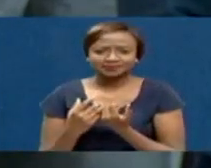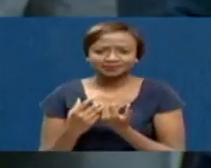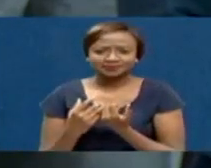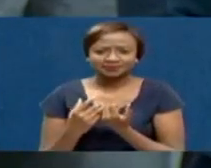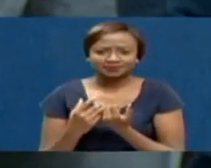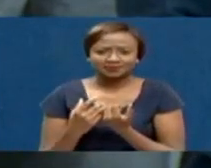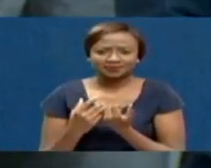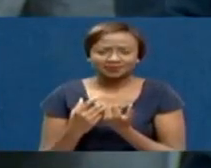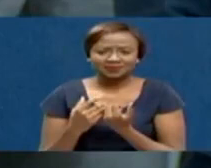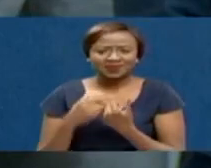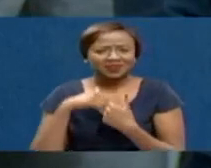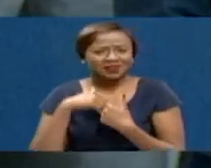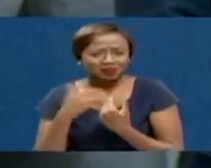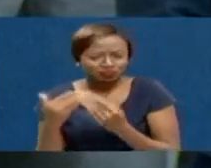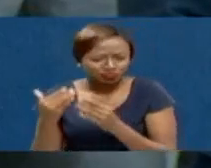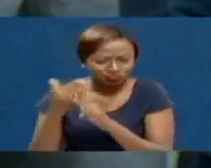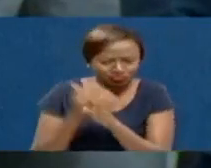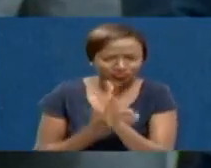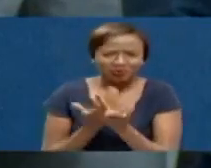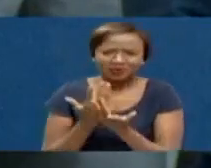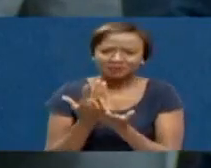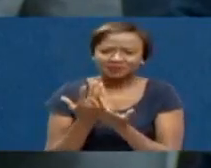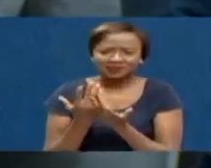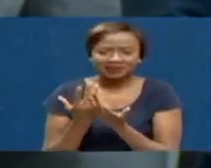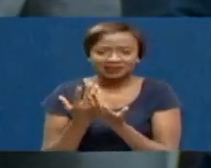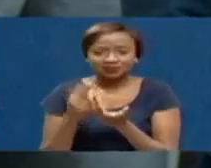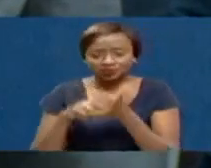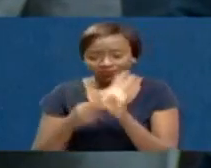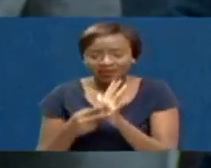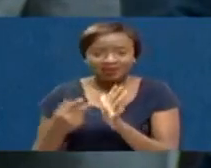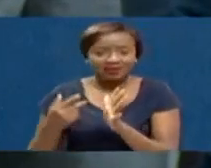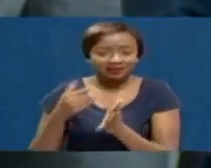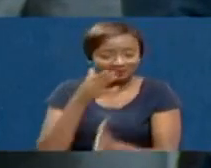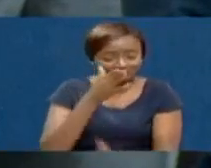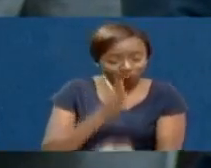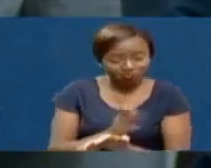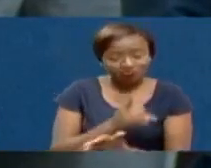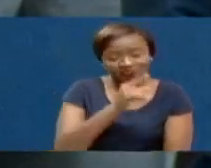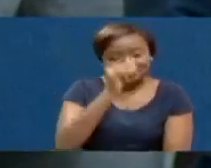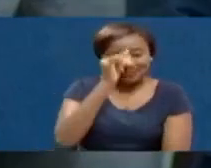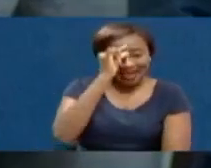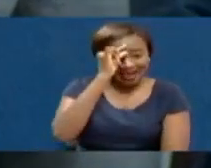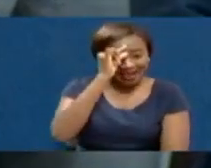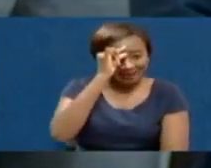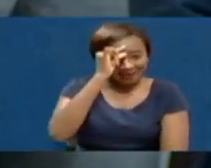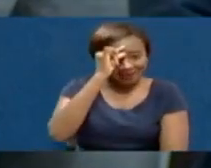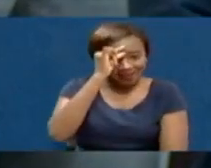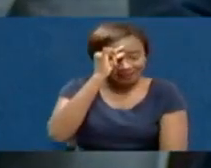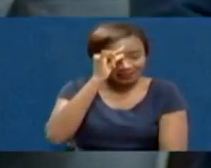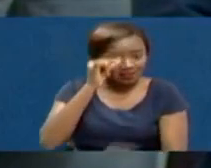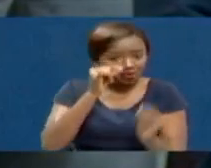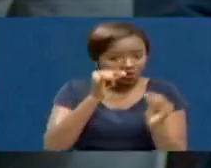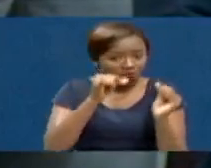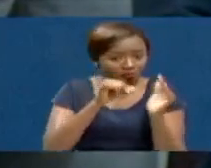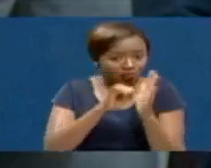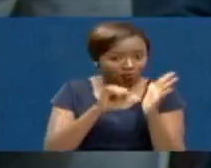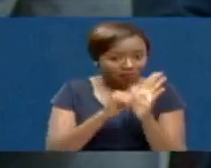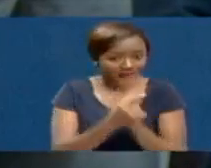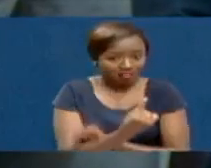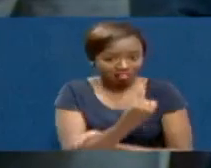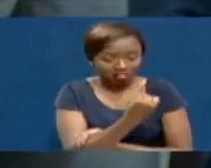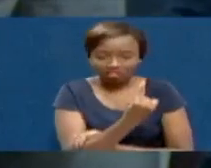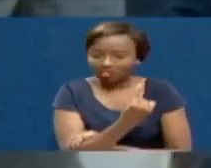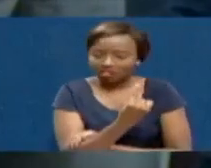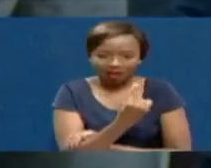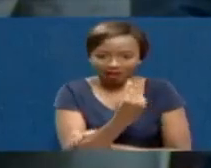is why we are saying this is not a government issue alone. The protection